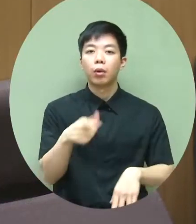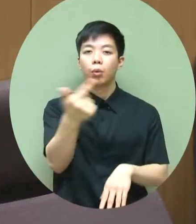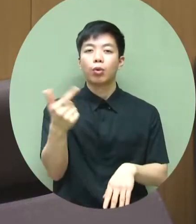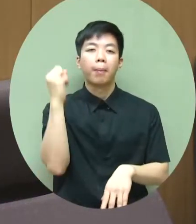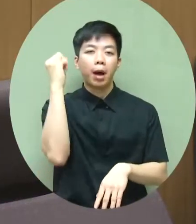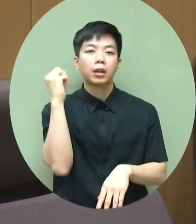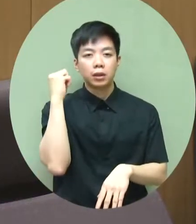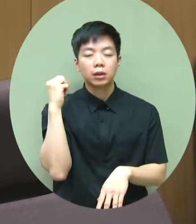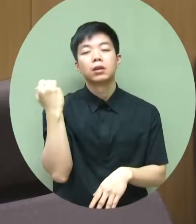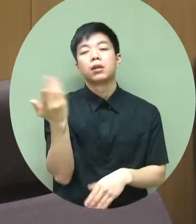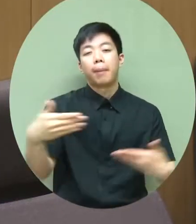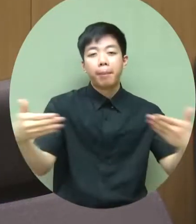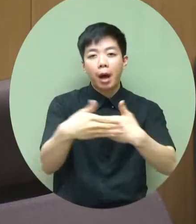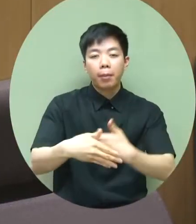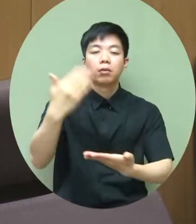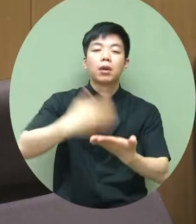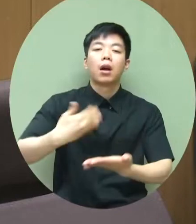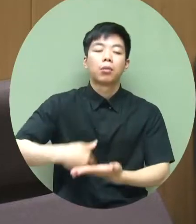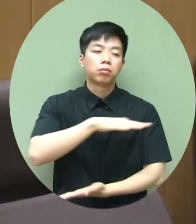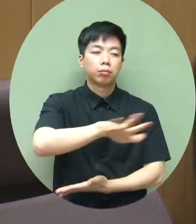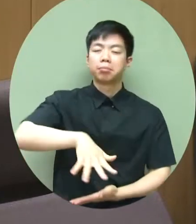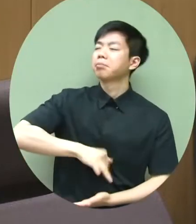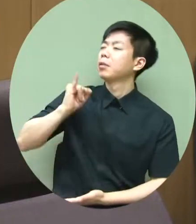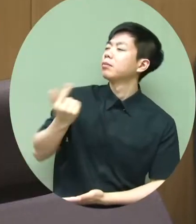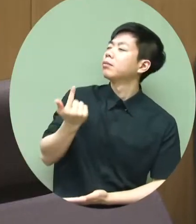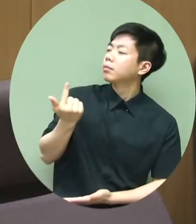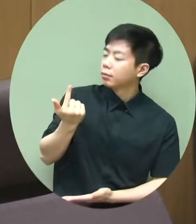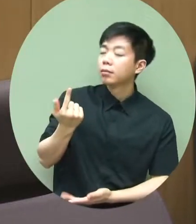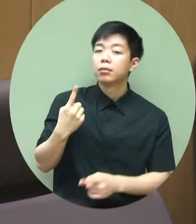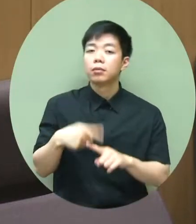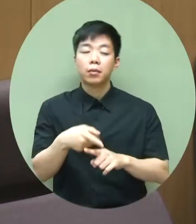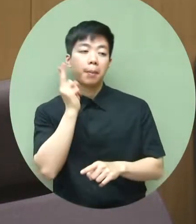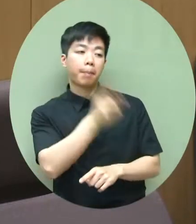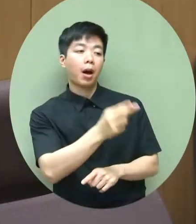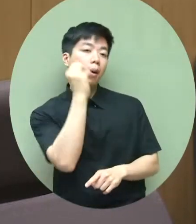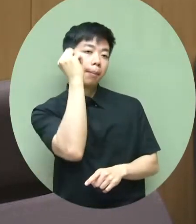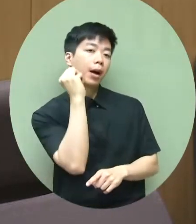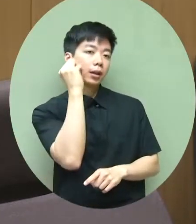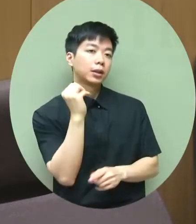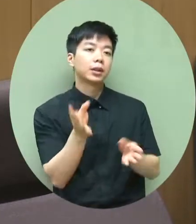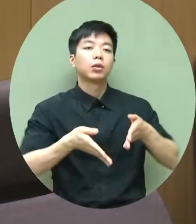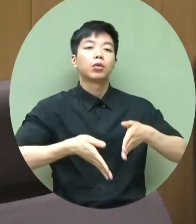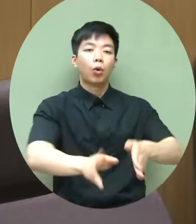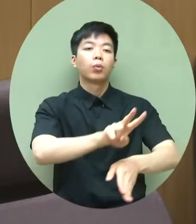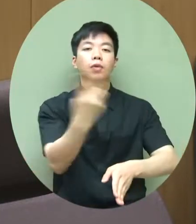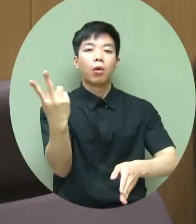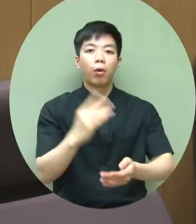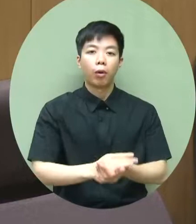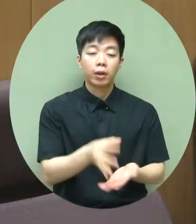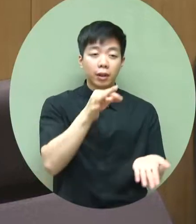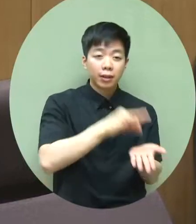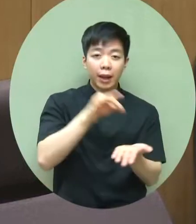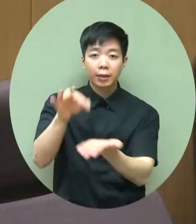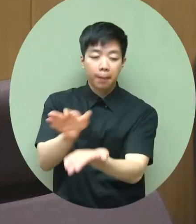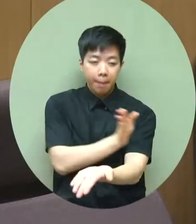bus companies have reduced their service frequency, and there is a lot of reaction in different districts. So what are you going to do? Will you